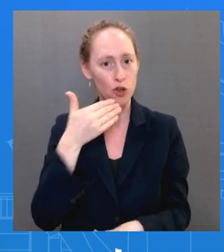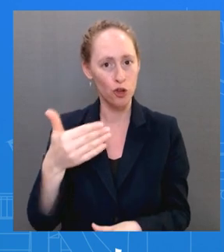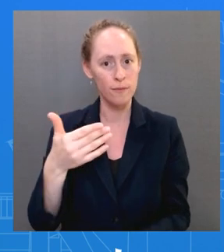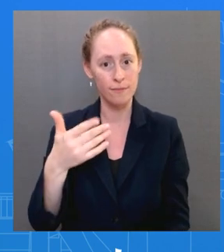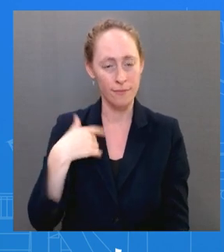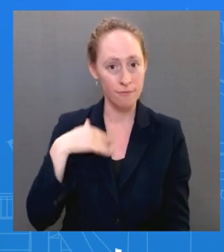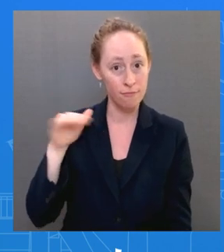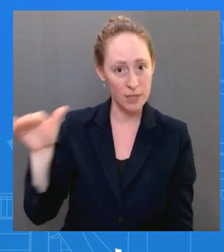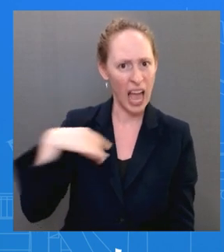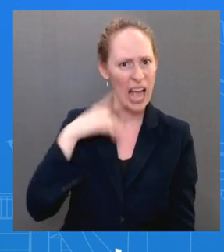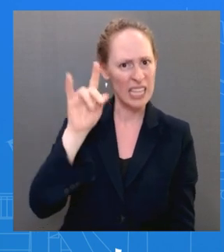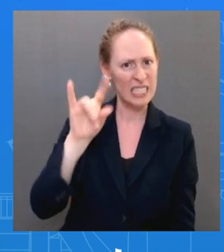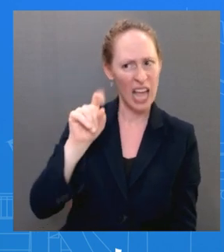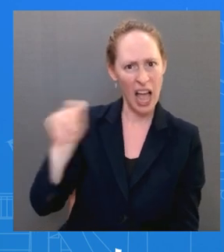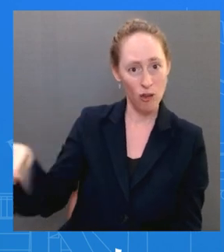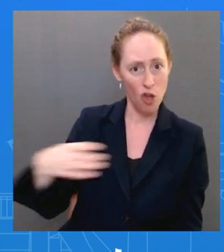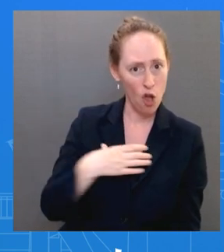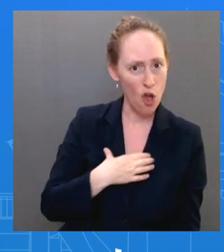had not changed.